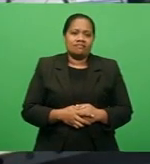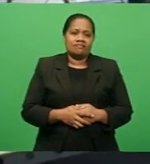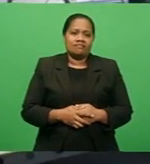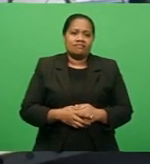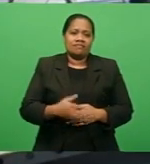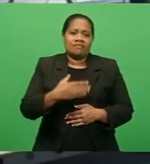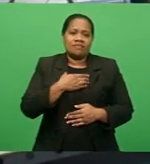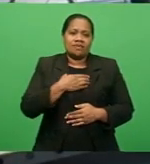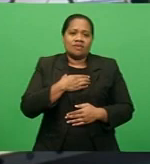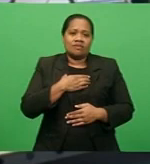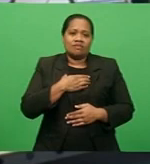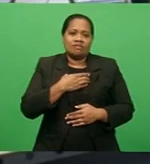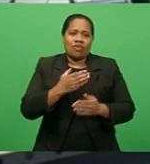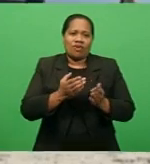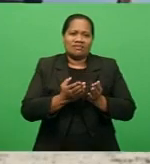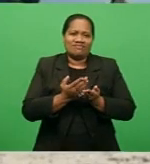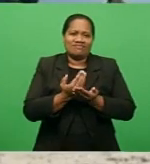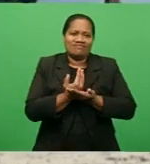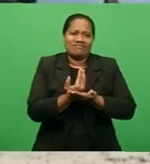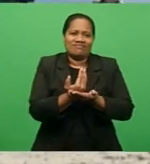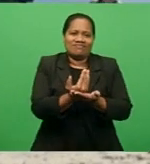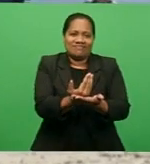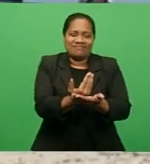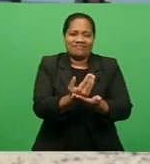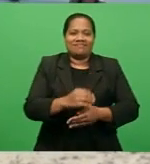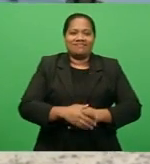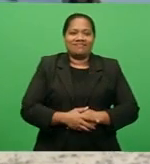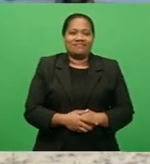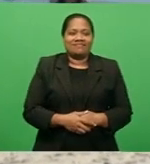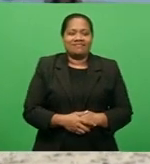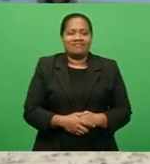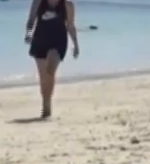And more sail in under Blue Lane initiative.